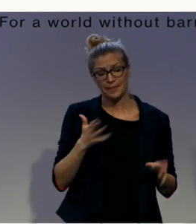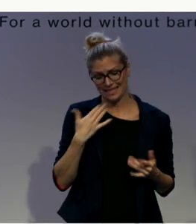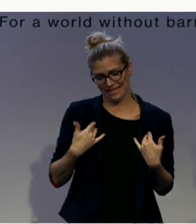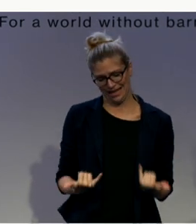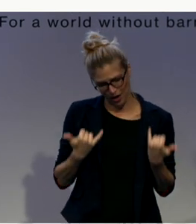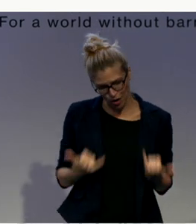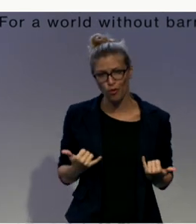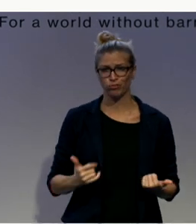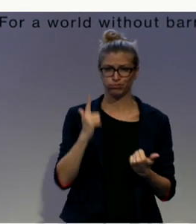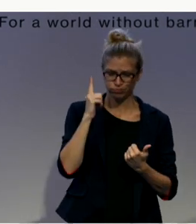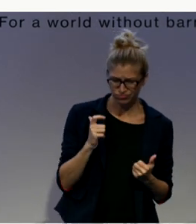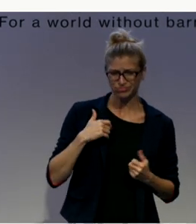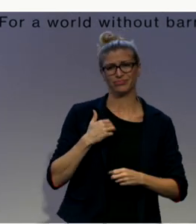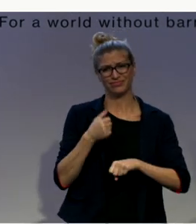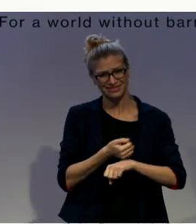possible. So